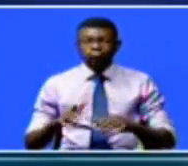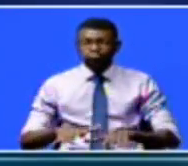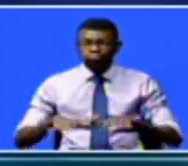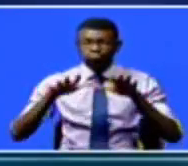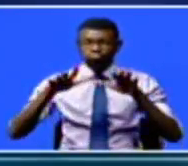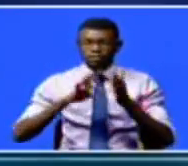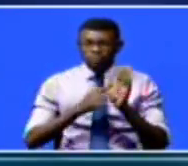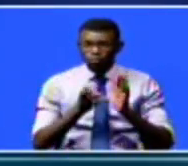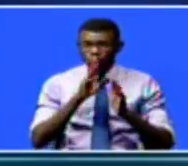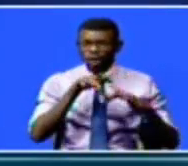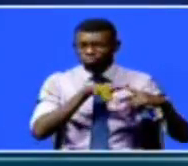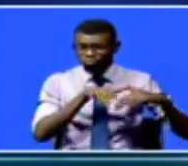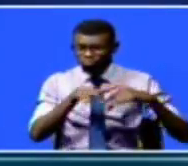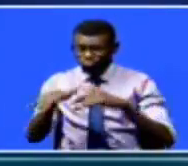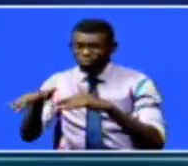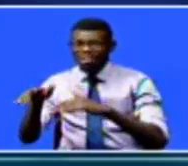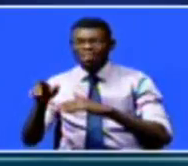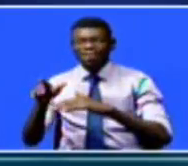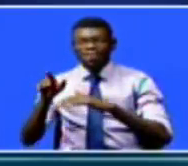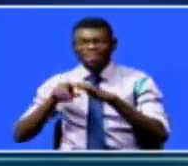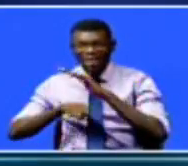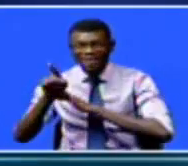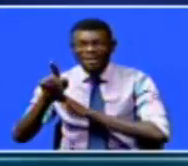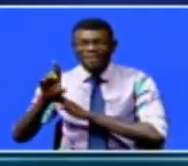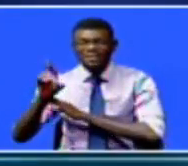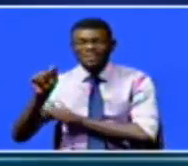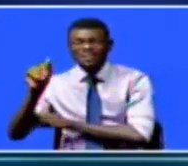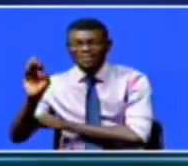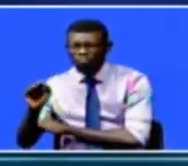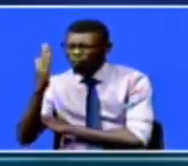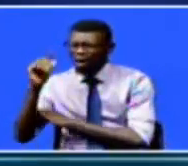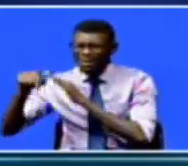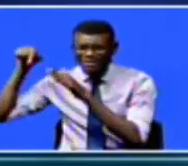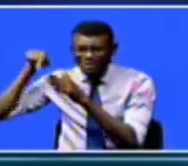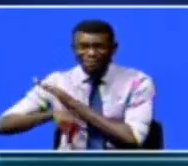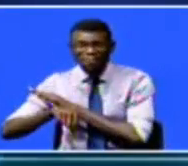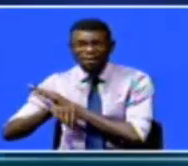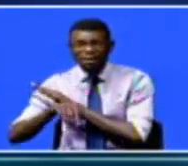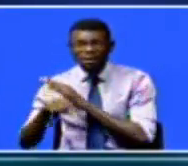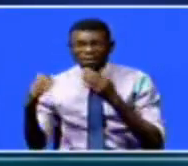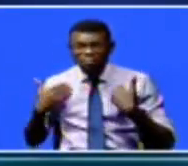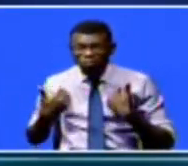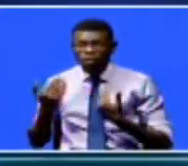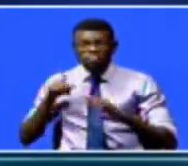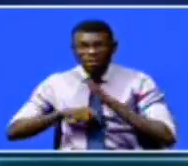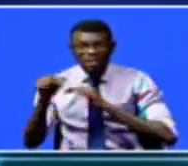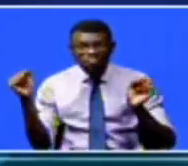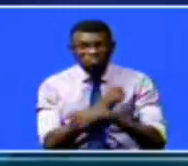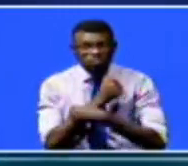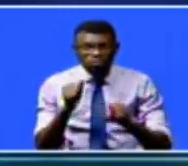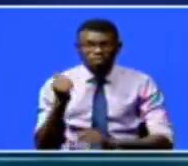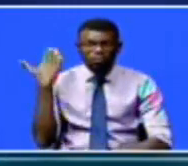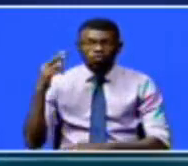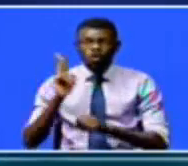will go into this check dam, because this check dam, they were really deep and nobody could even go inside them. We were